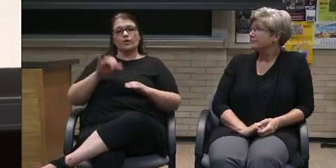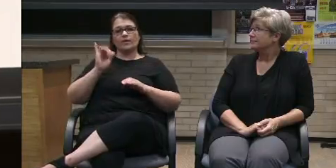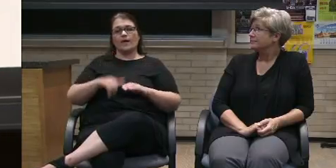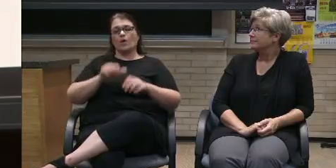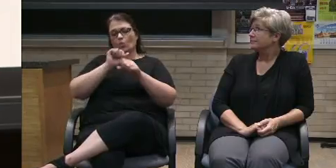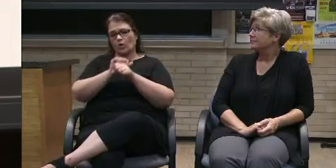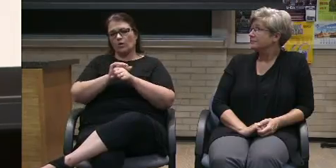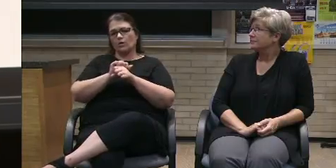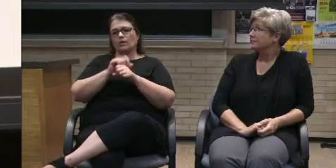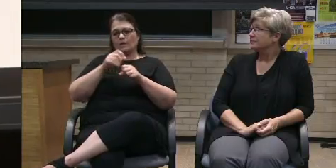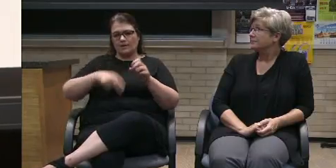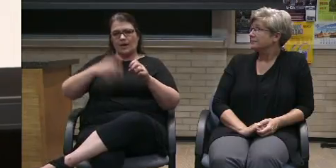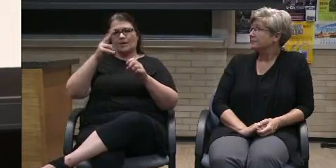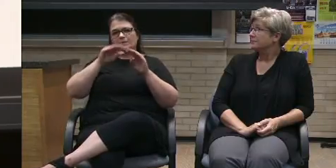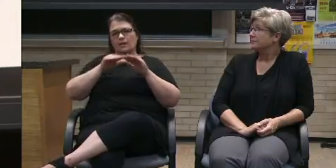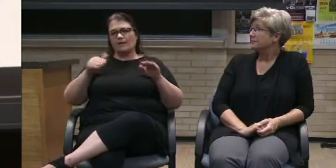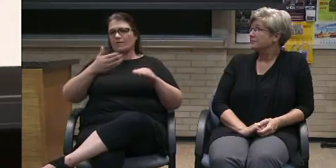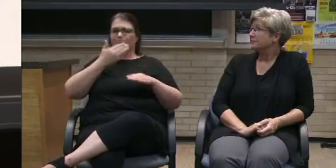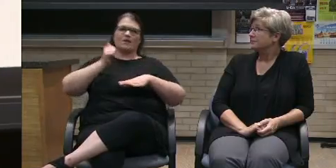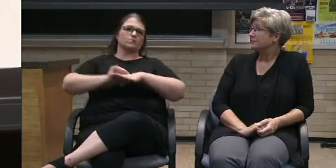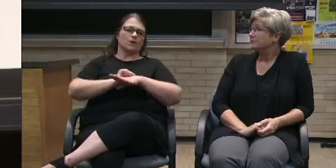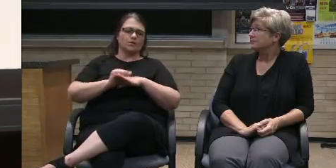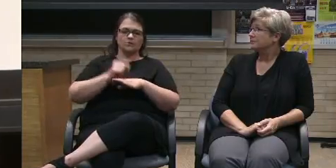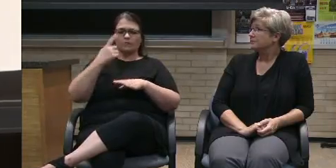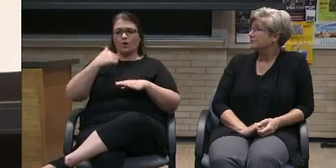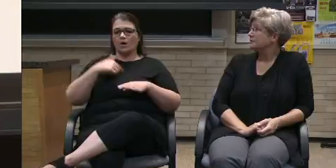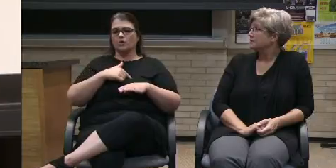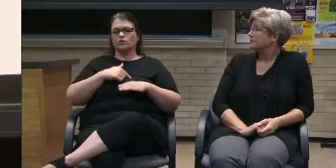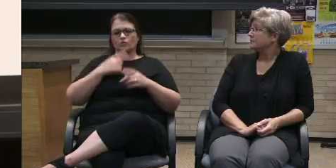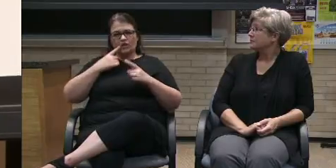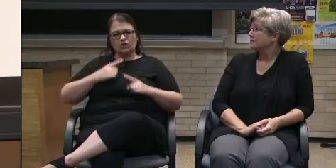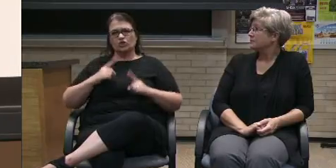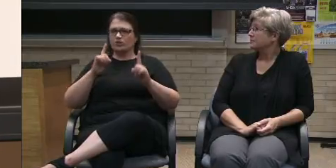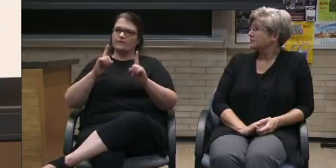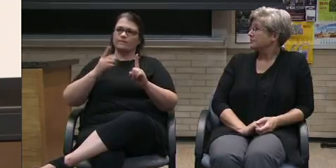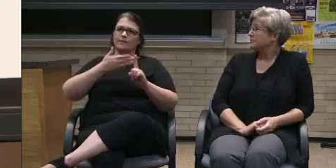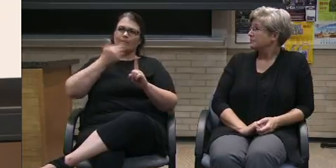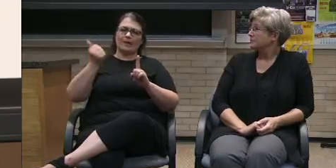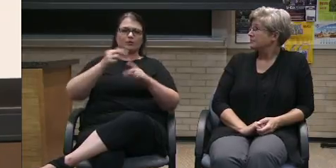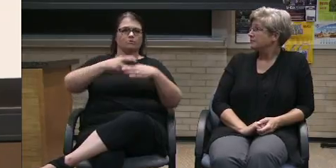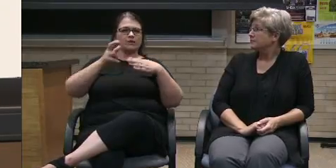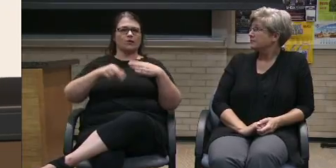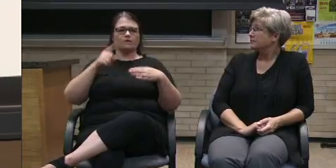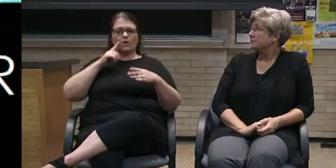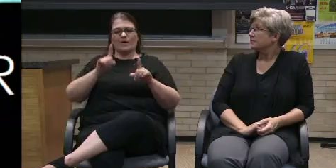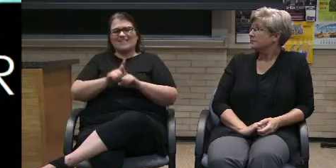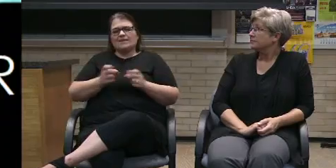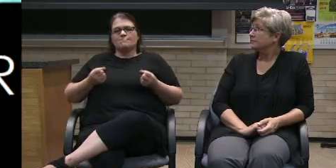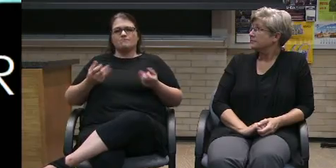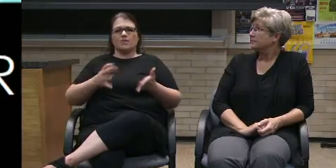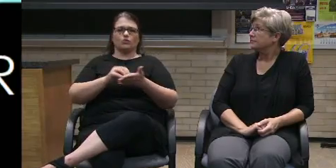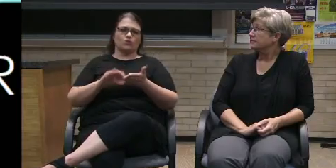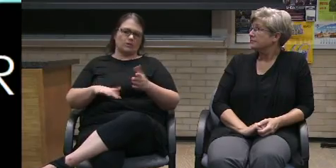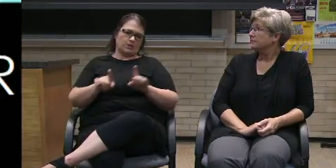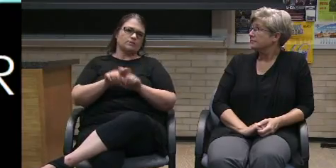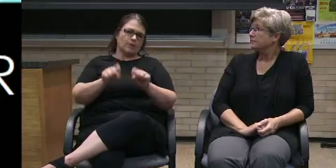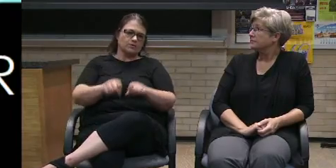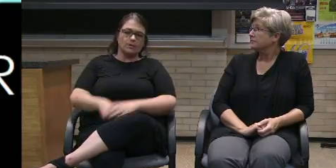highest level, best practices, so that we can achieve the best outcome for as many of our students as possible. And